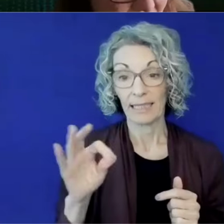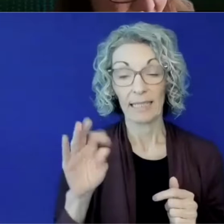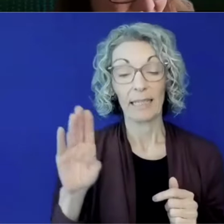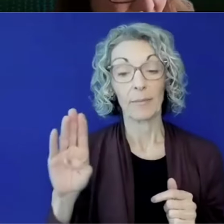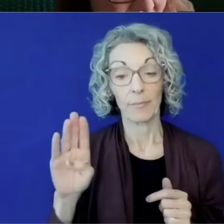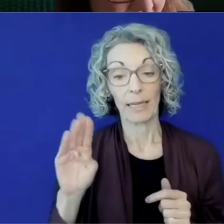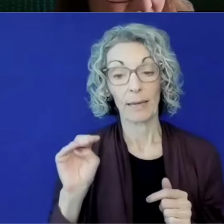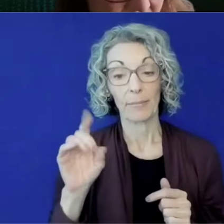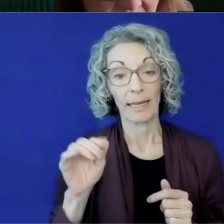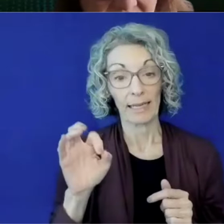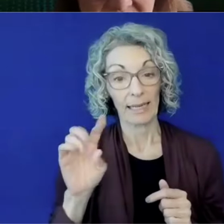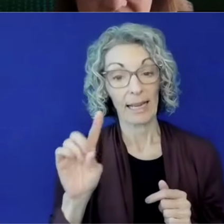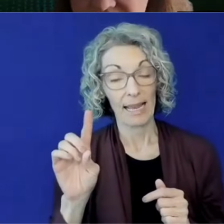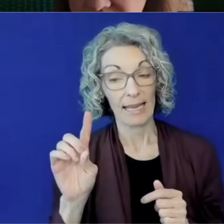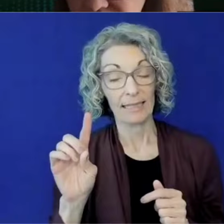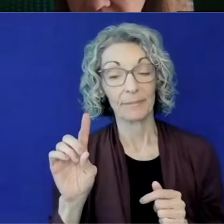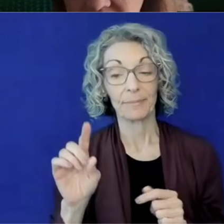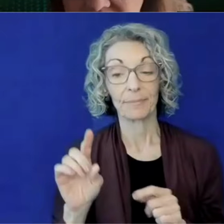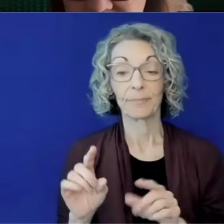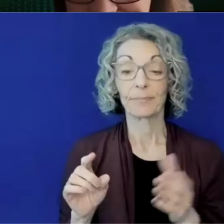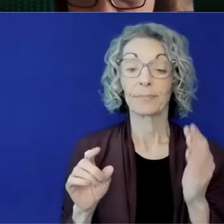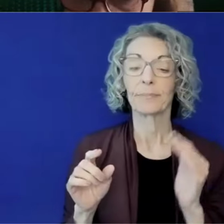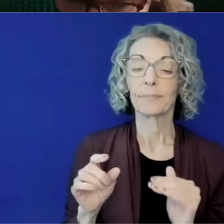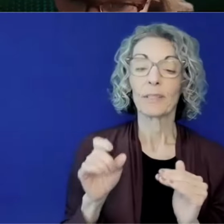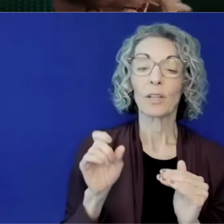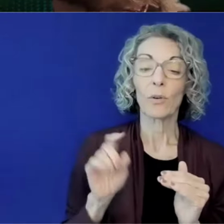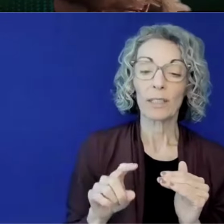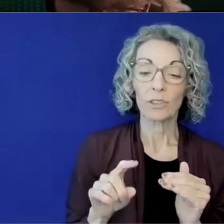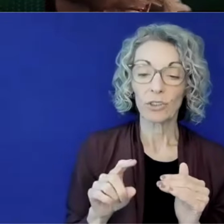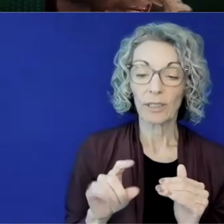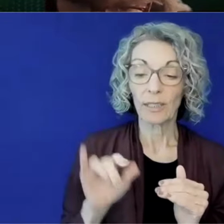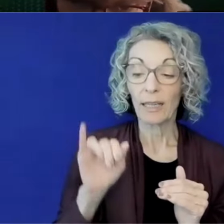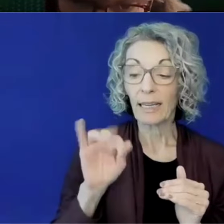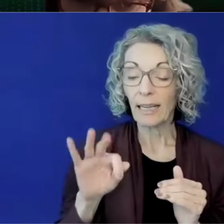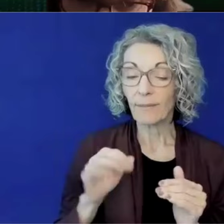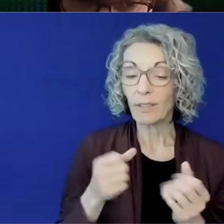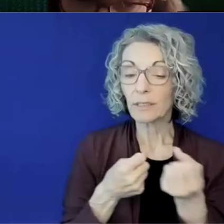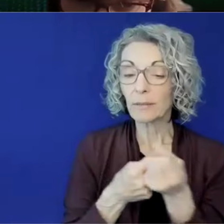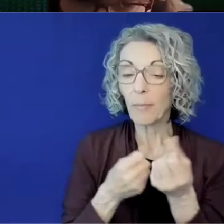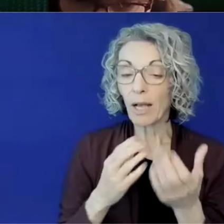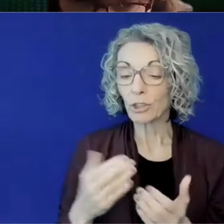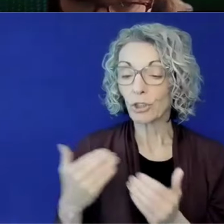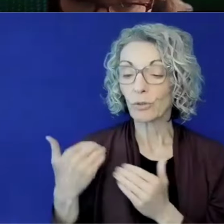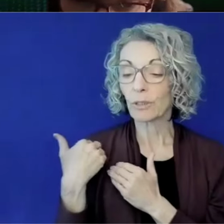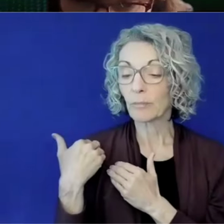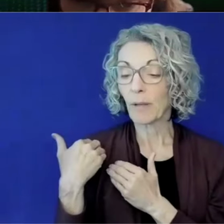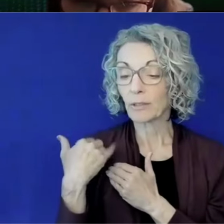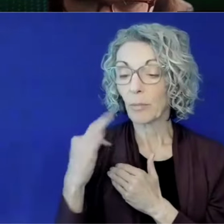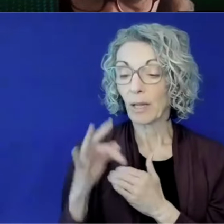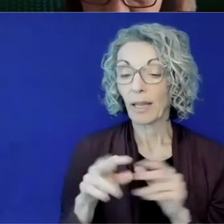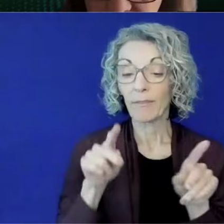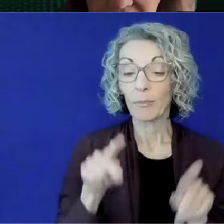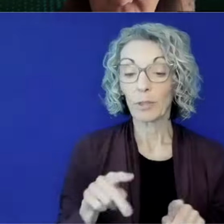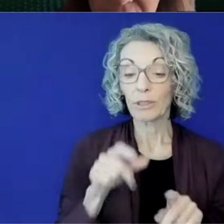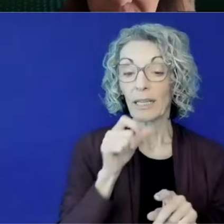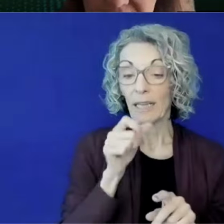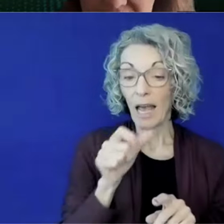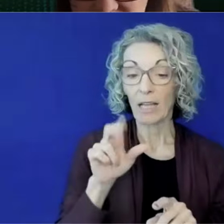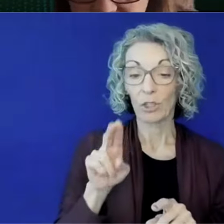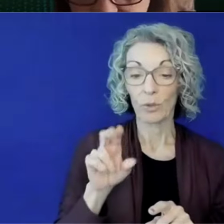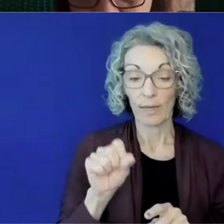Not really sure what this one's asking. It says something about if the sponsor is responsible if a person is not a US citizen and will have a